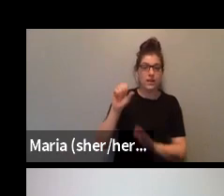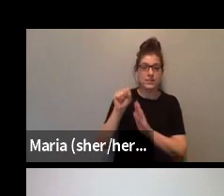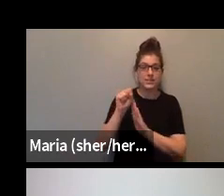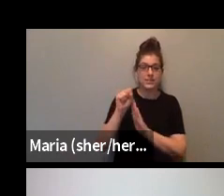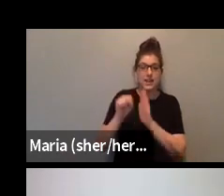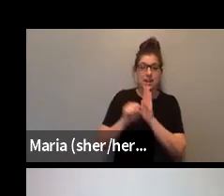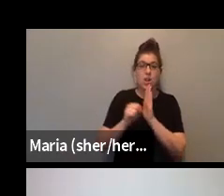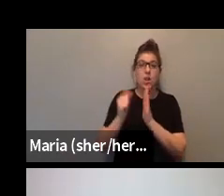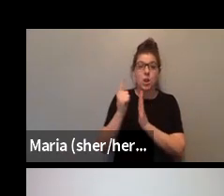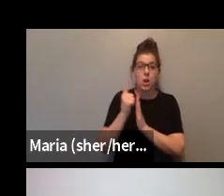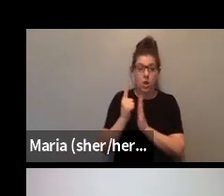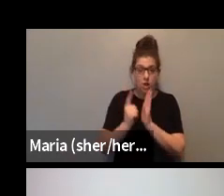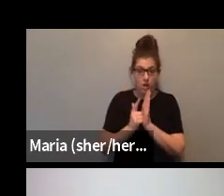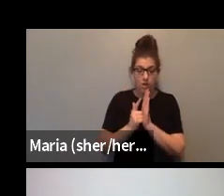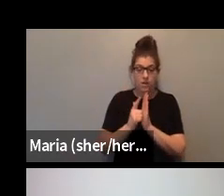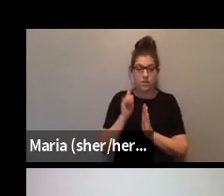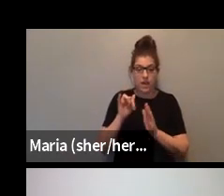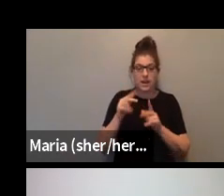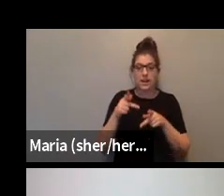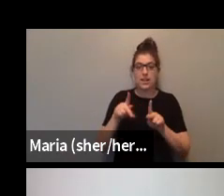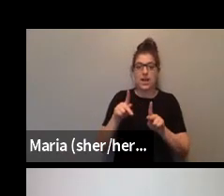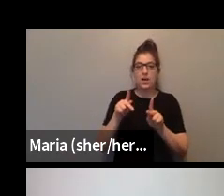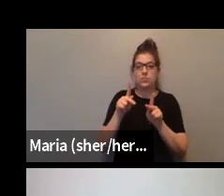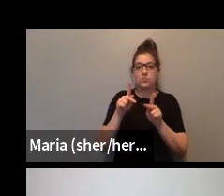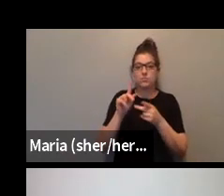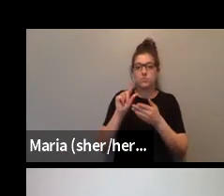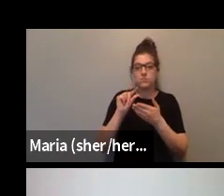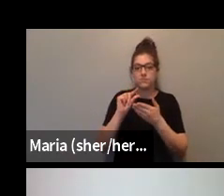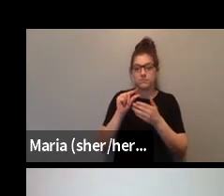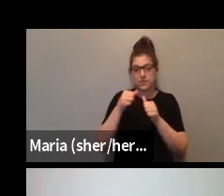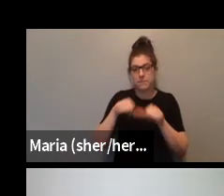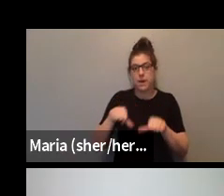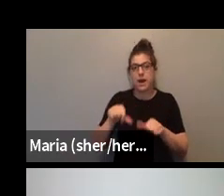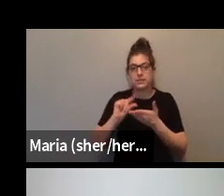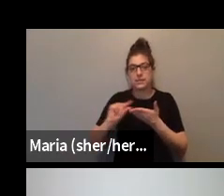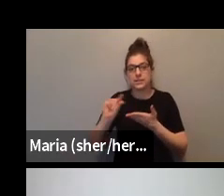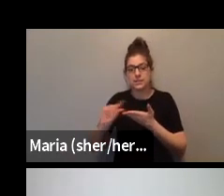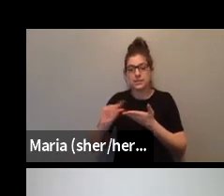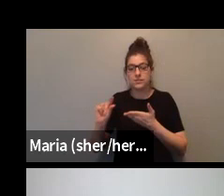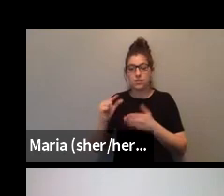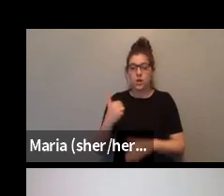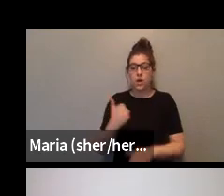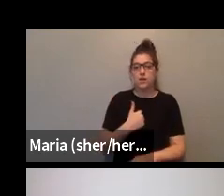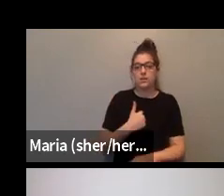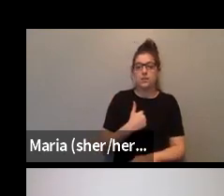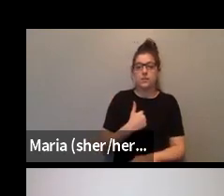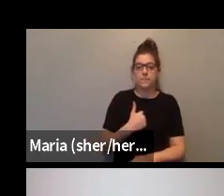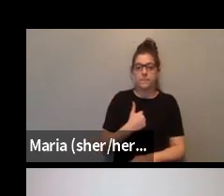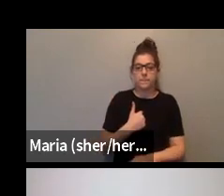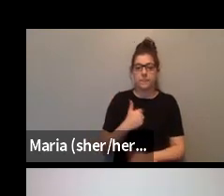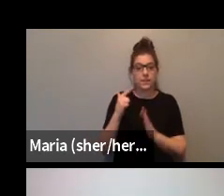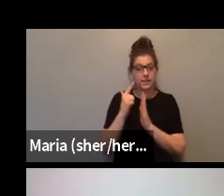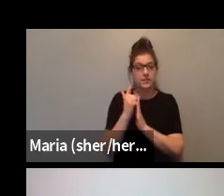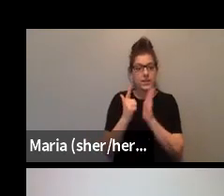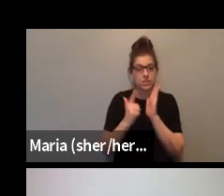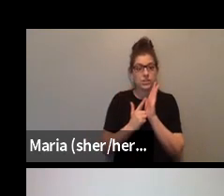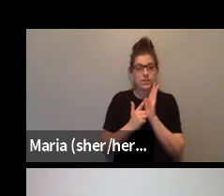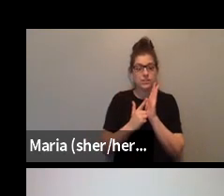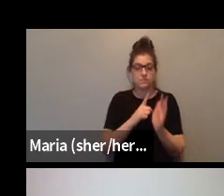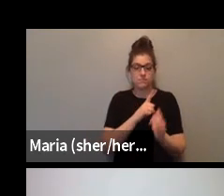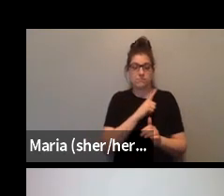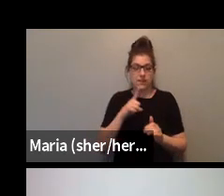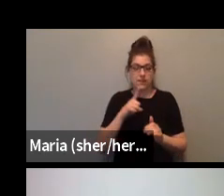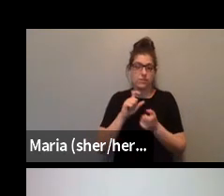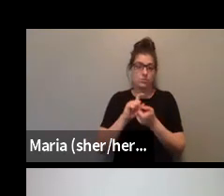that does not allow deposits. So actually the legislature would have to change